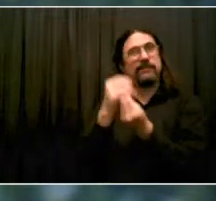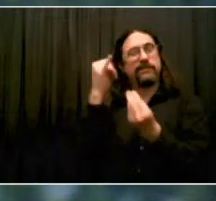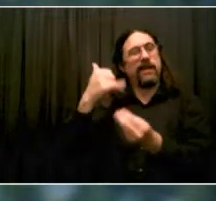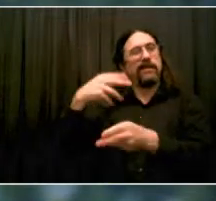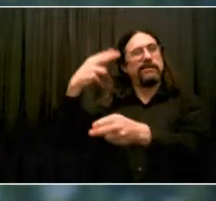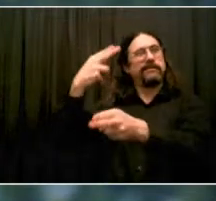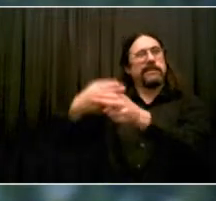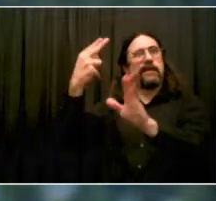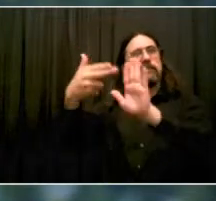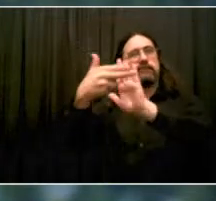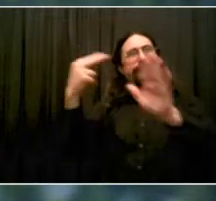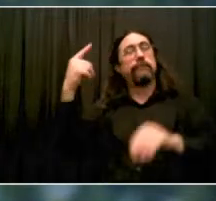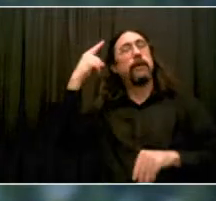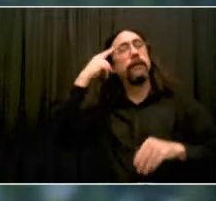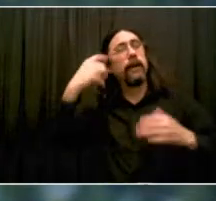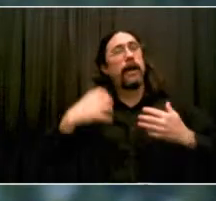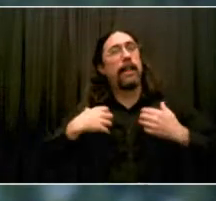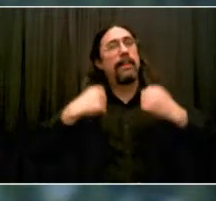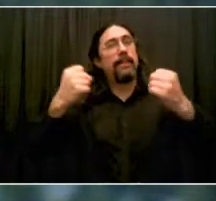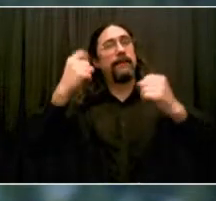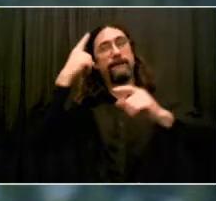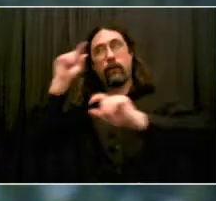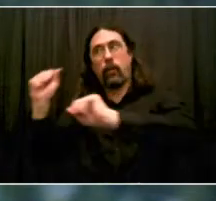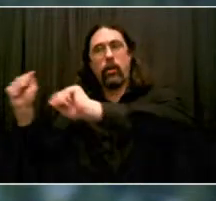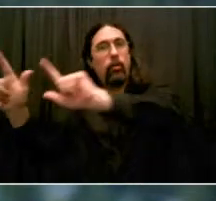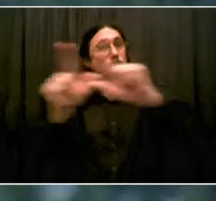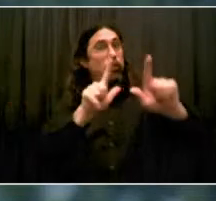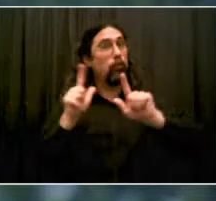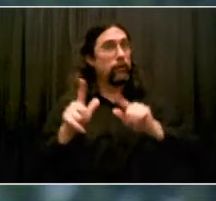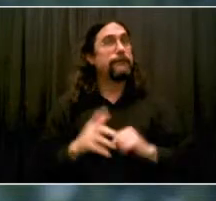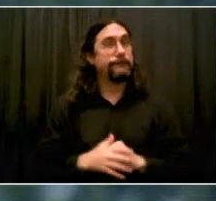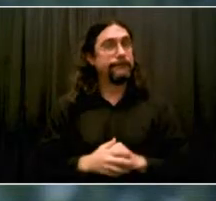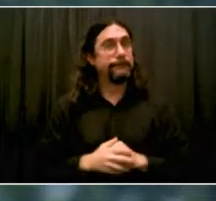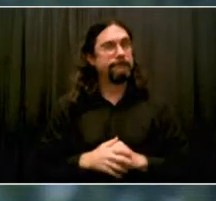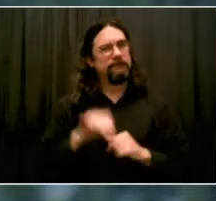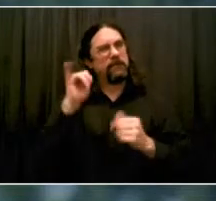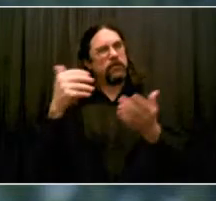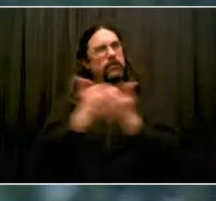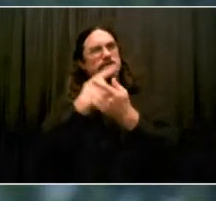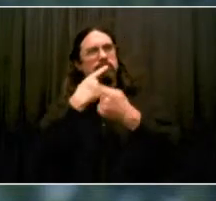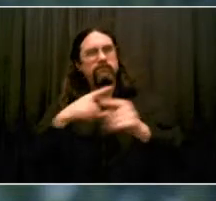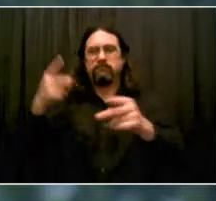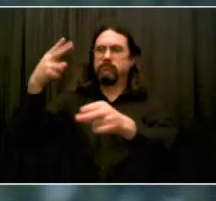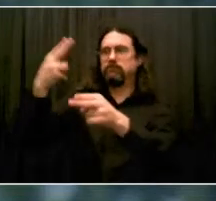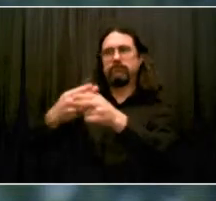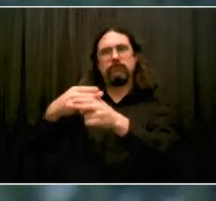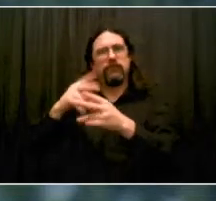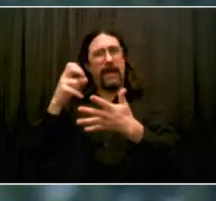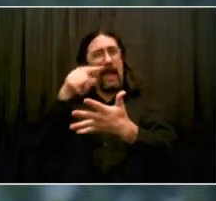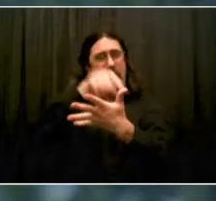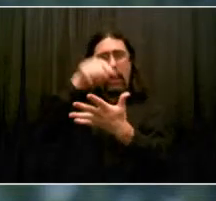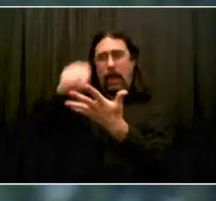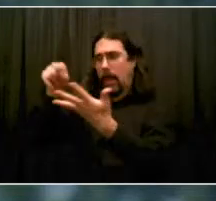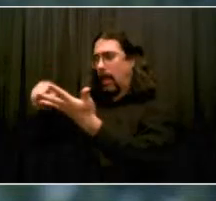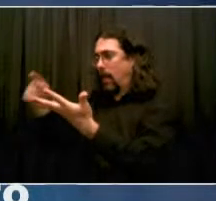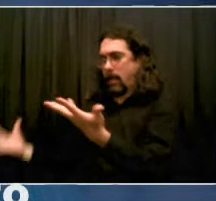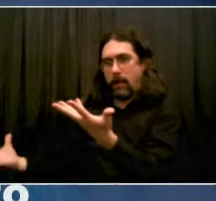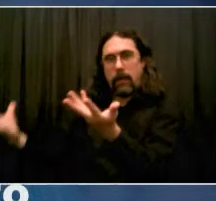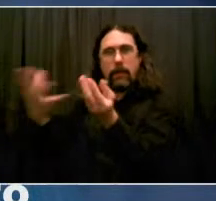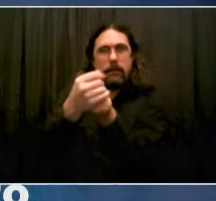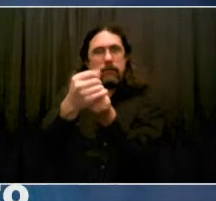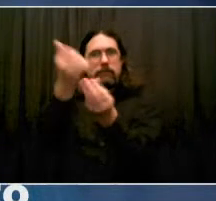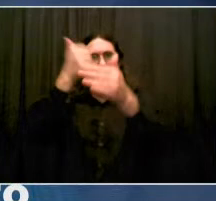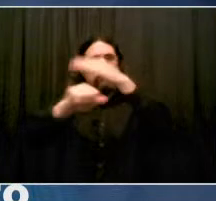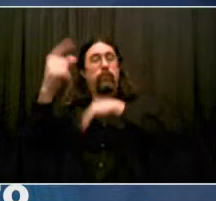a new announcement today. For all city-sponsored vaccination sites, we will be providing mental